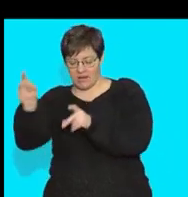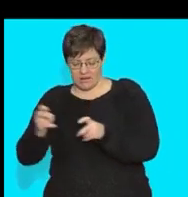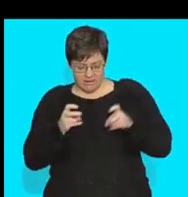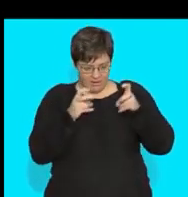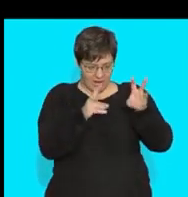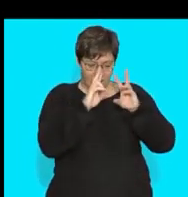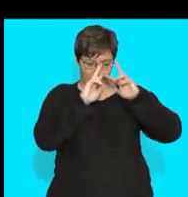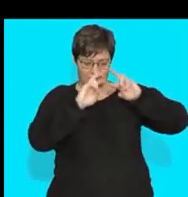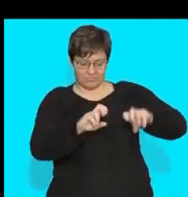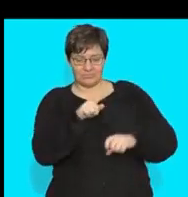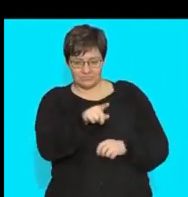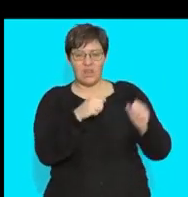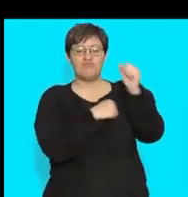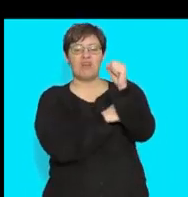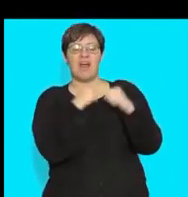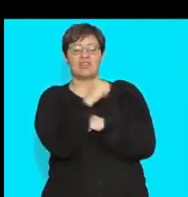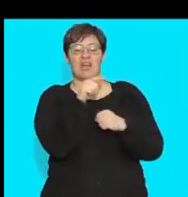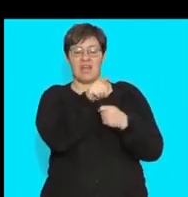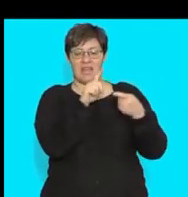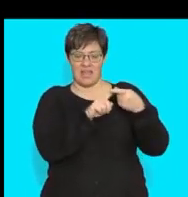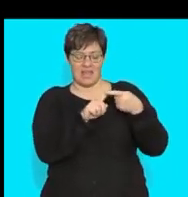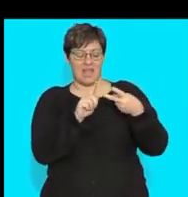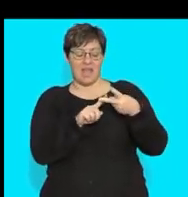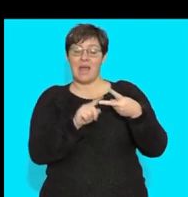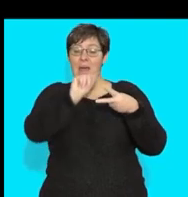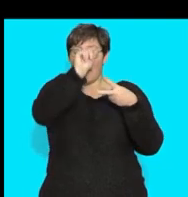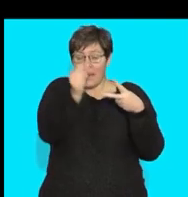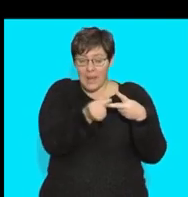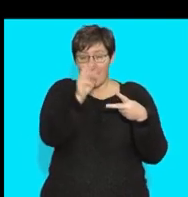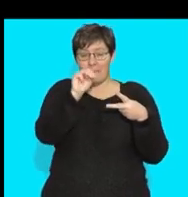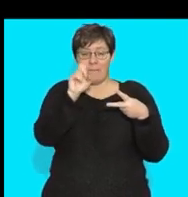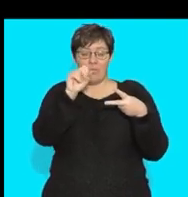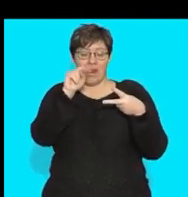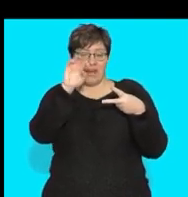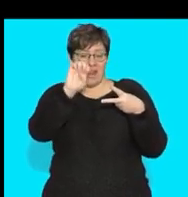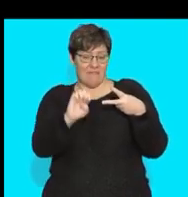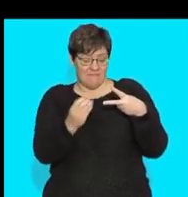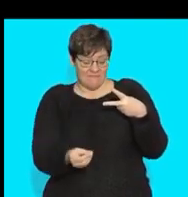but what it is it's a structure, it has a membrane, and it's